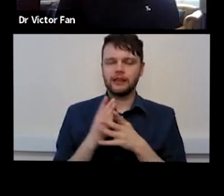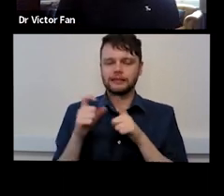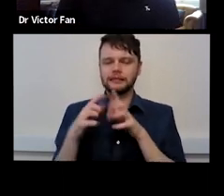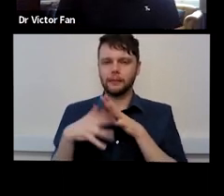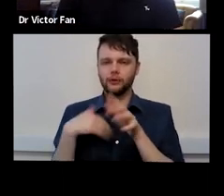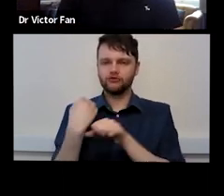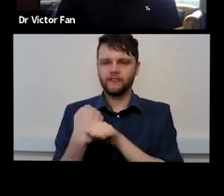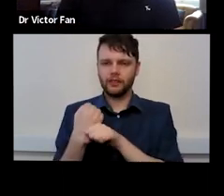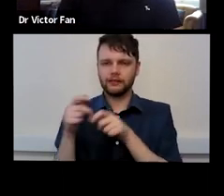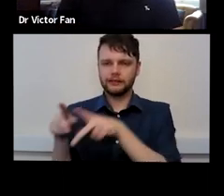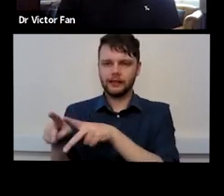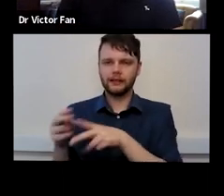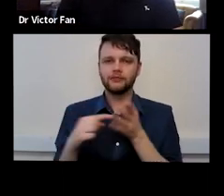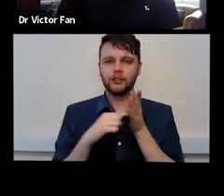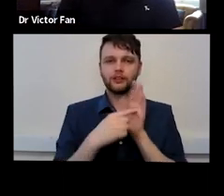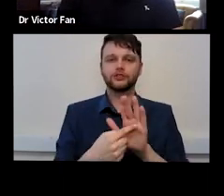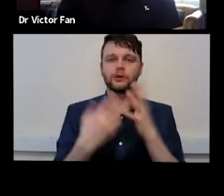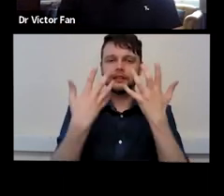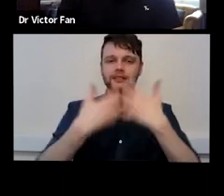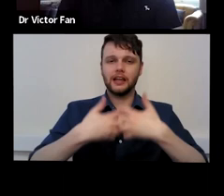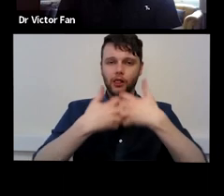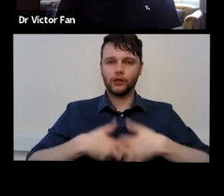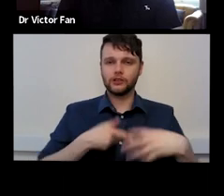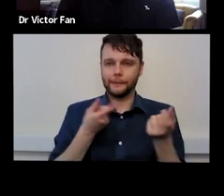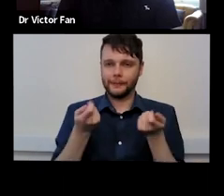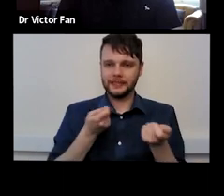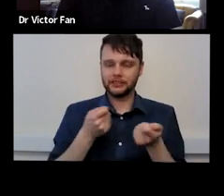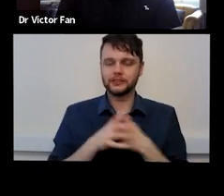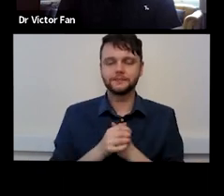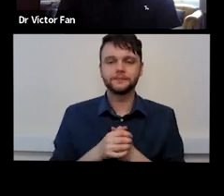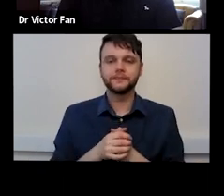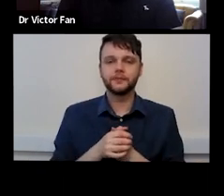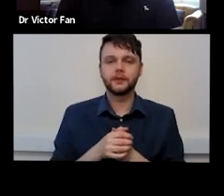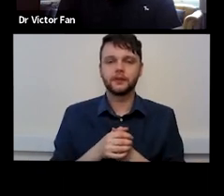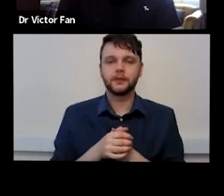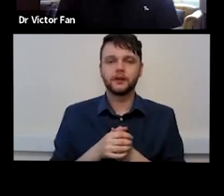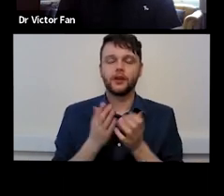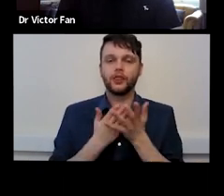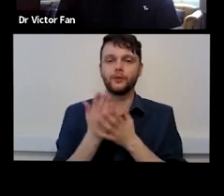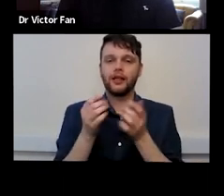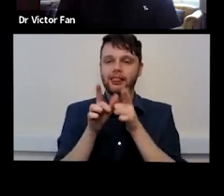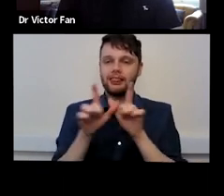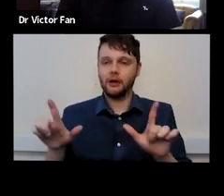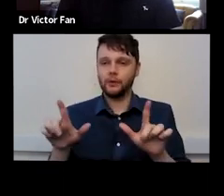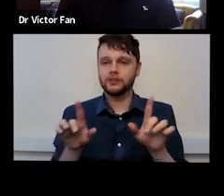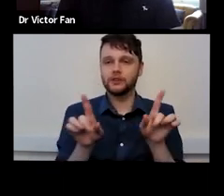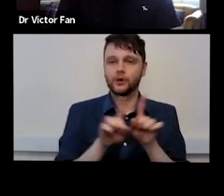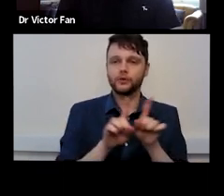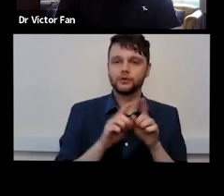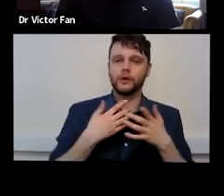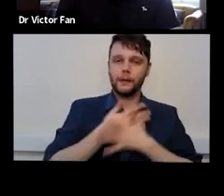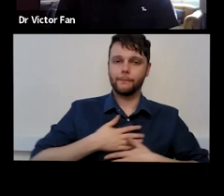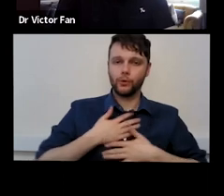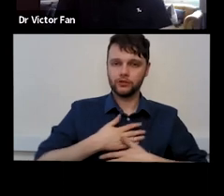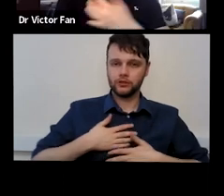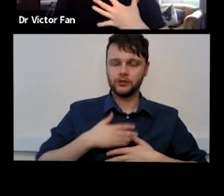well, is the emphasis on technological mediation, not only of language, but also of emotion. So there's a